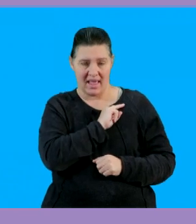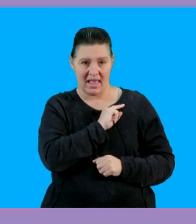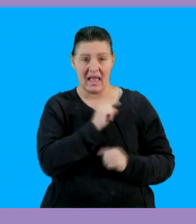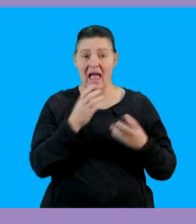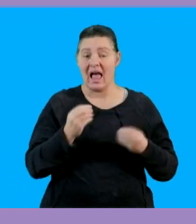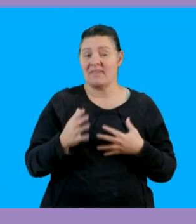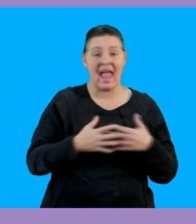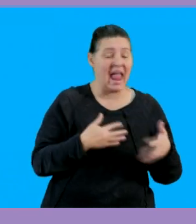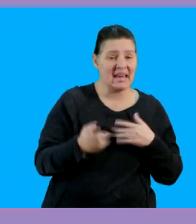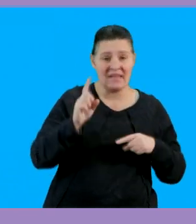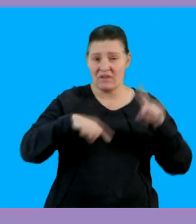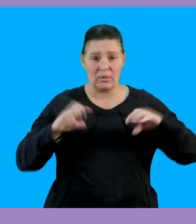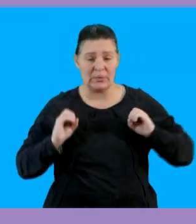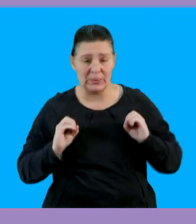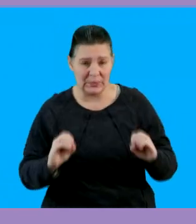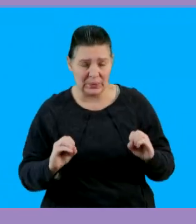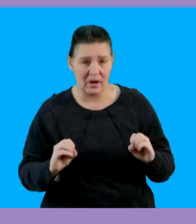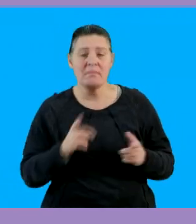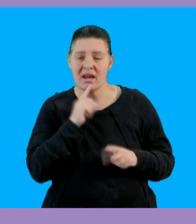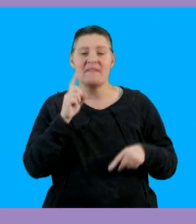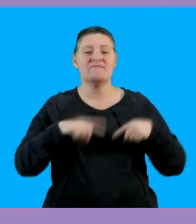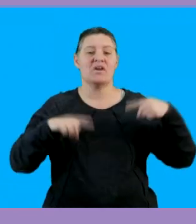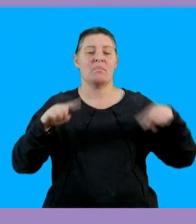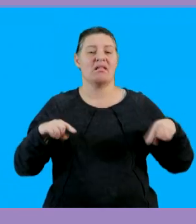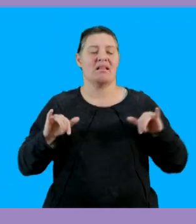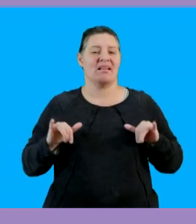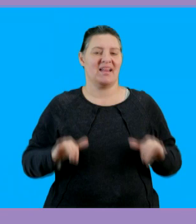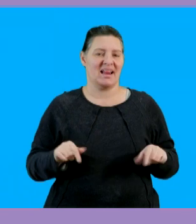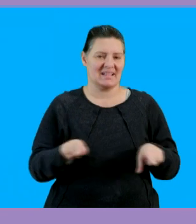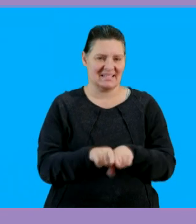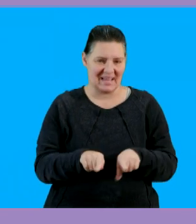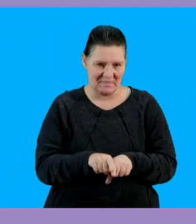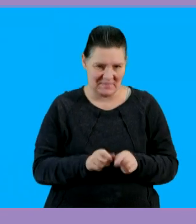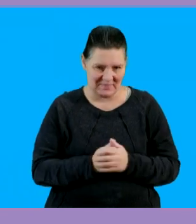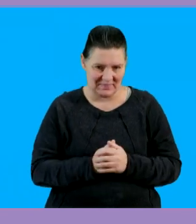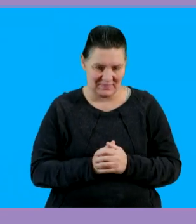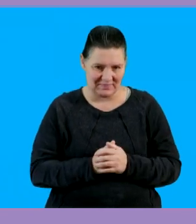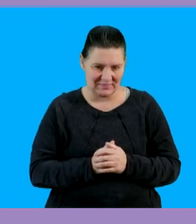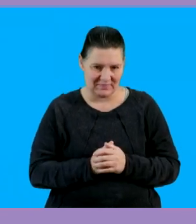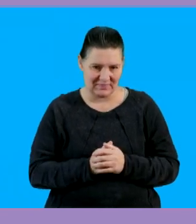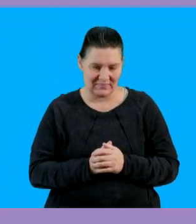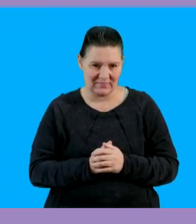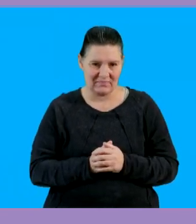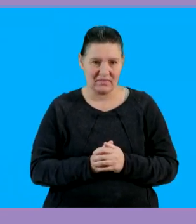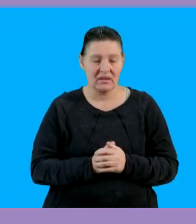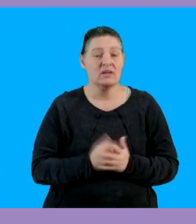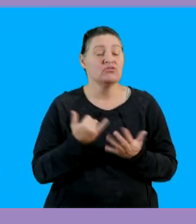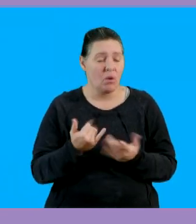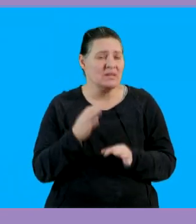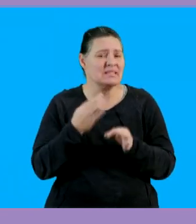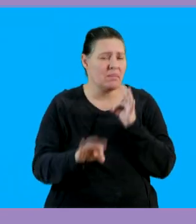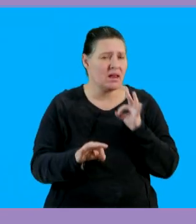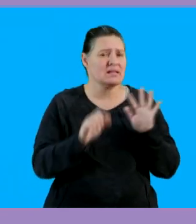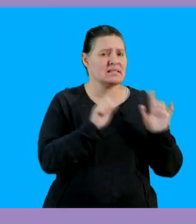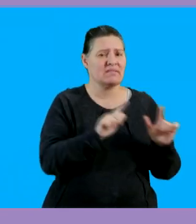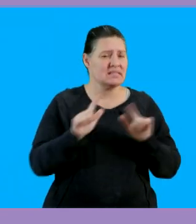not have any variables, it means that our variables there would remain as they are. But of course, we need to